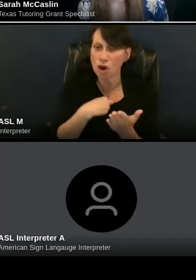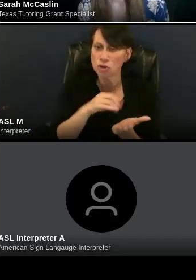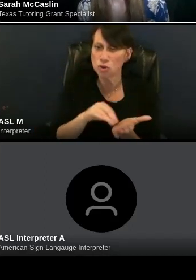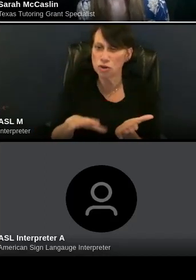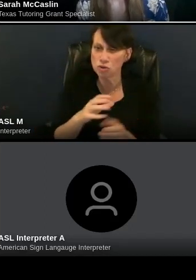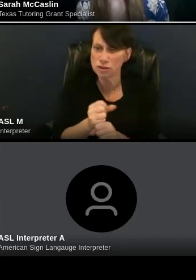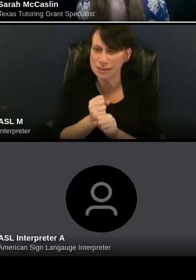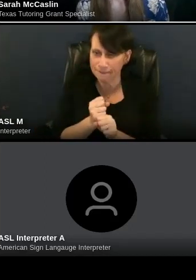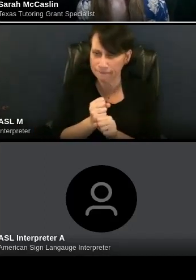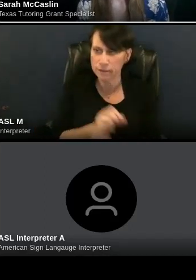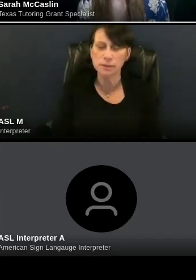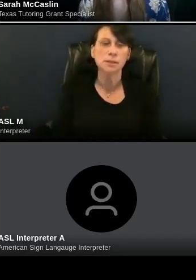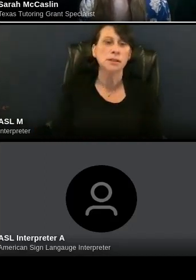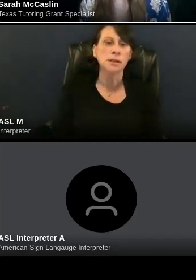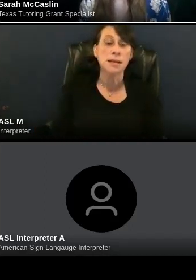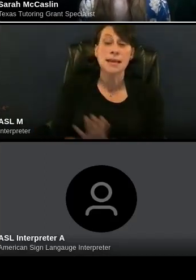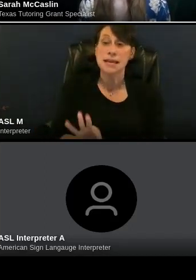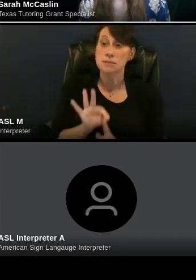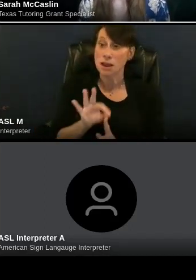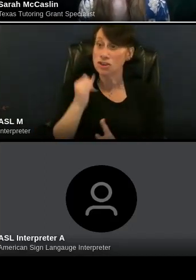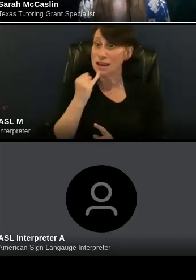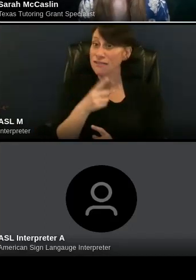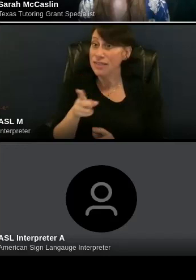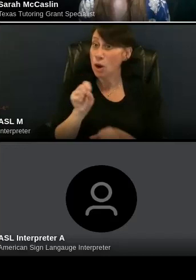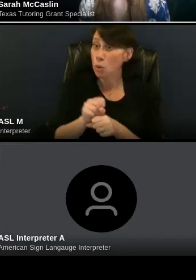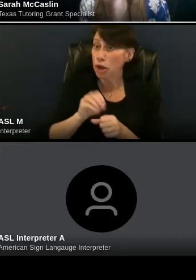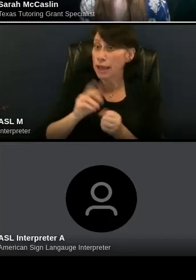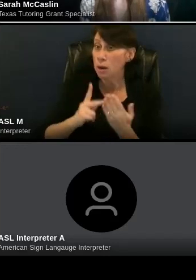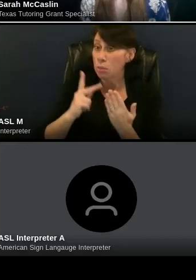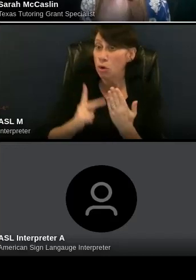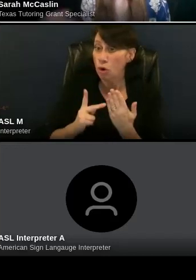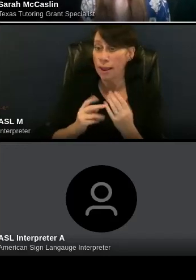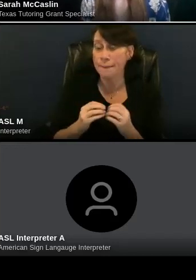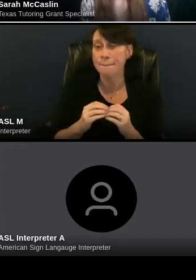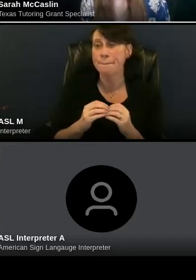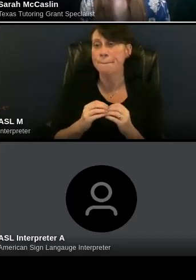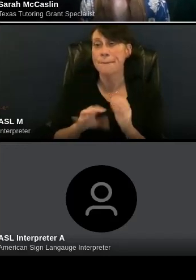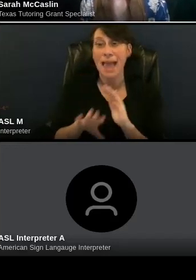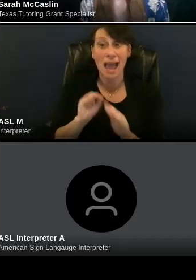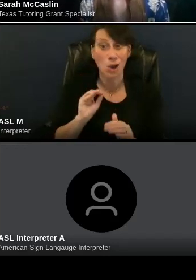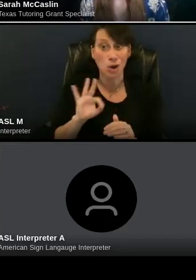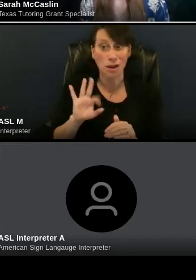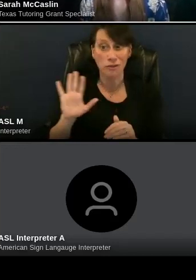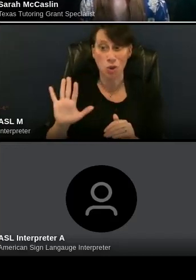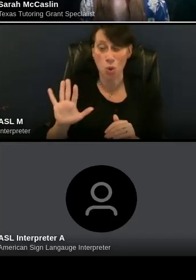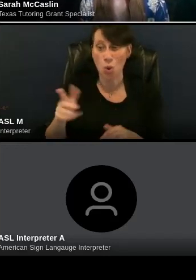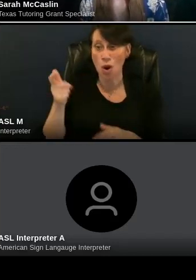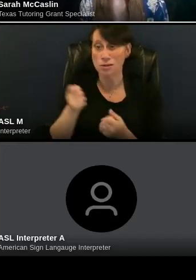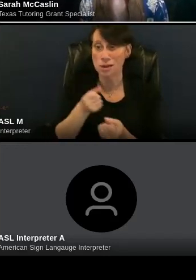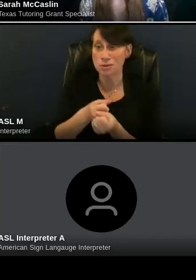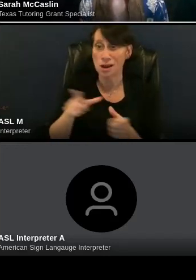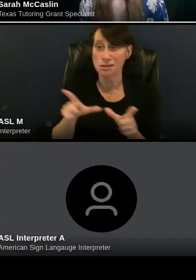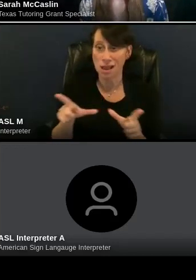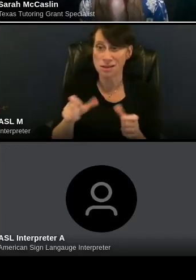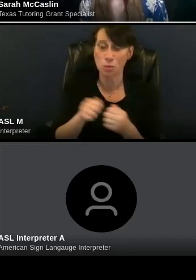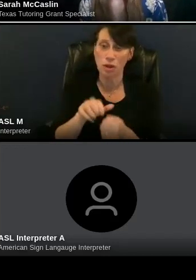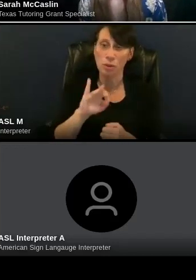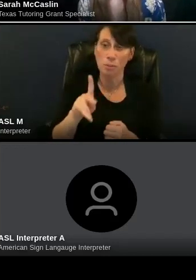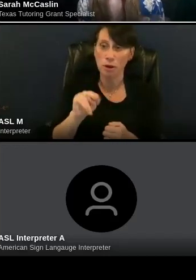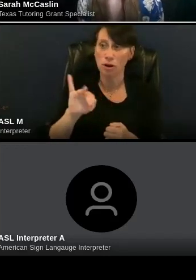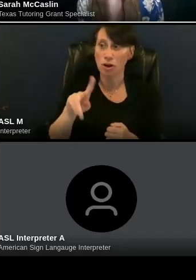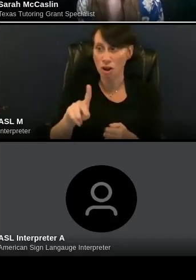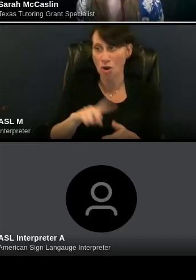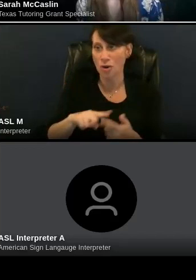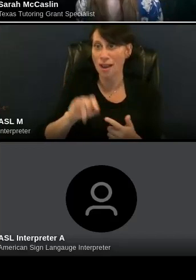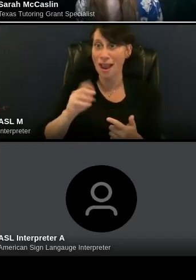receiving, especially maybe if they're working in a program outside of your subsidized licenses with Book Nook, Amplify, and